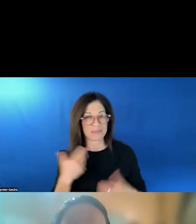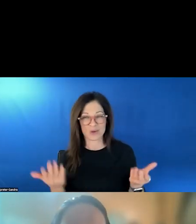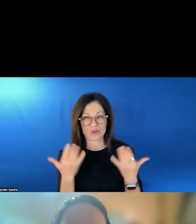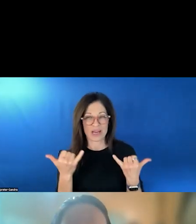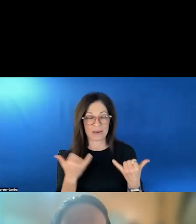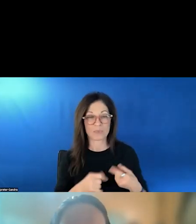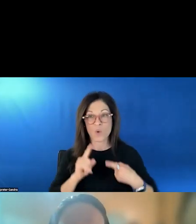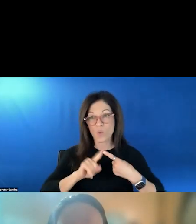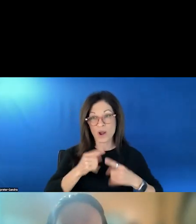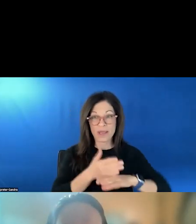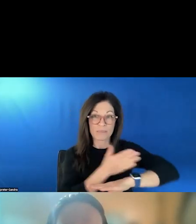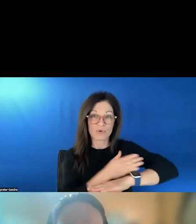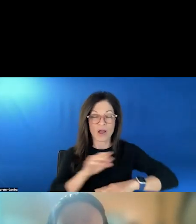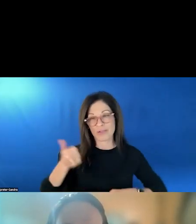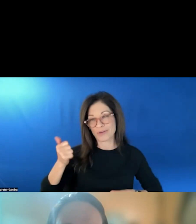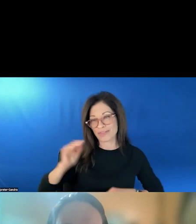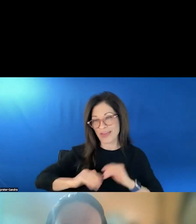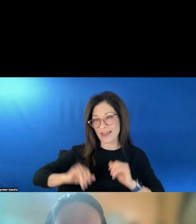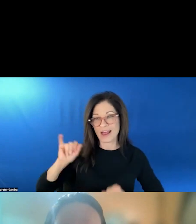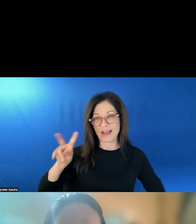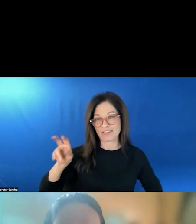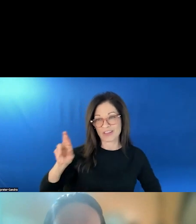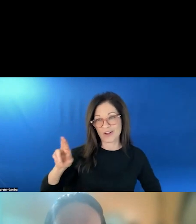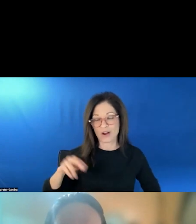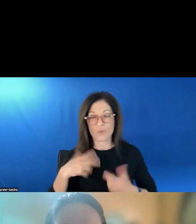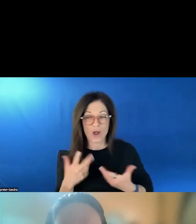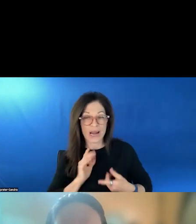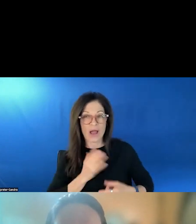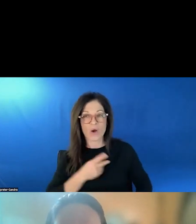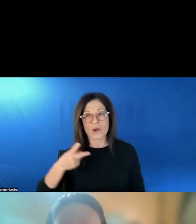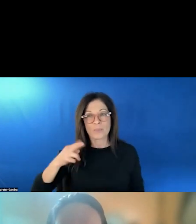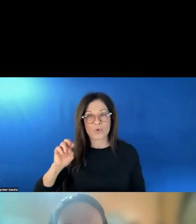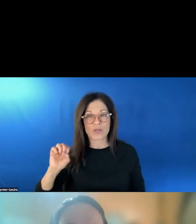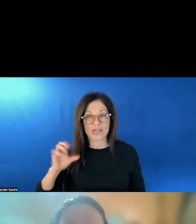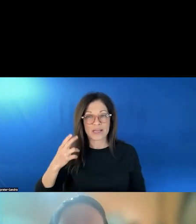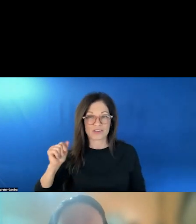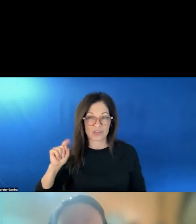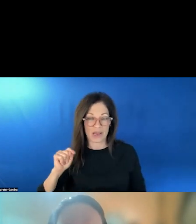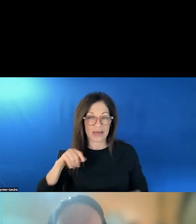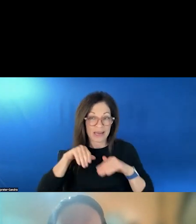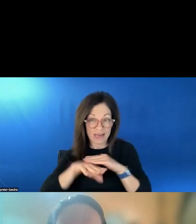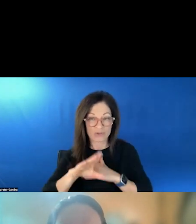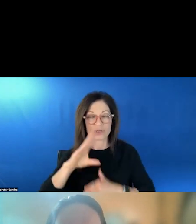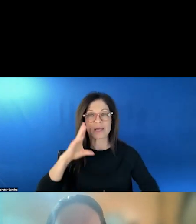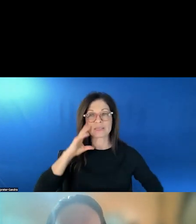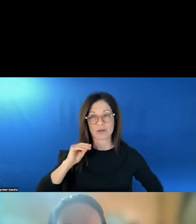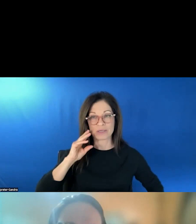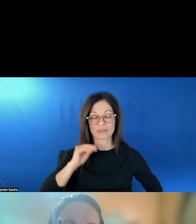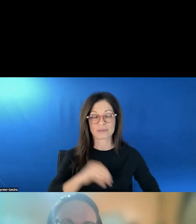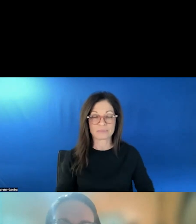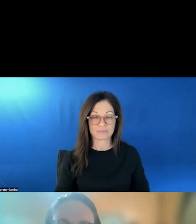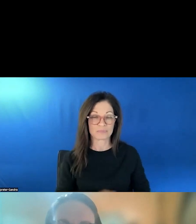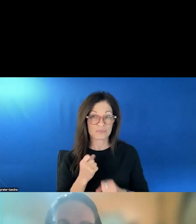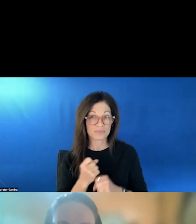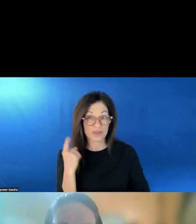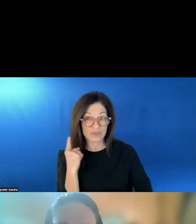one improvement besides the IVR I wanted to talk about was our pre-chat entry experience. So last year, and since